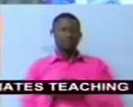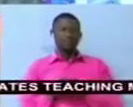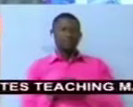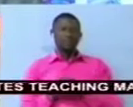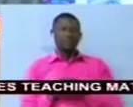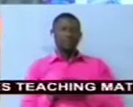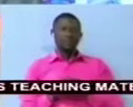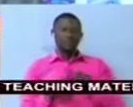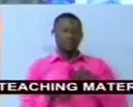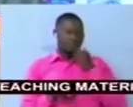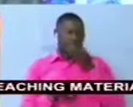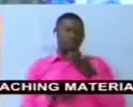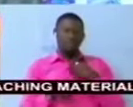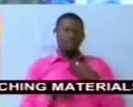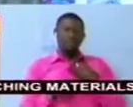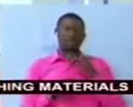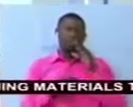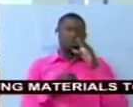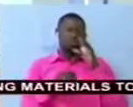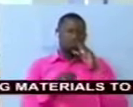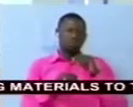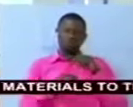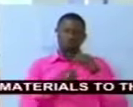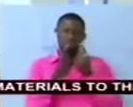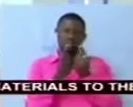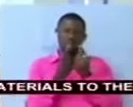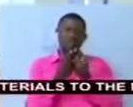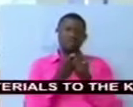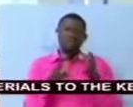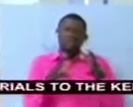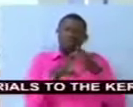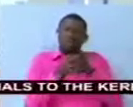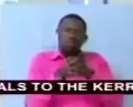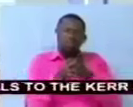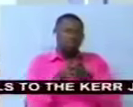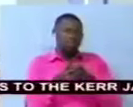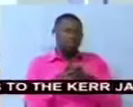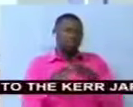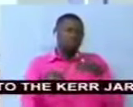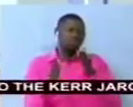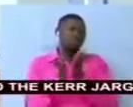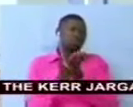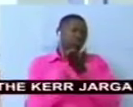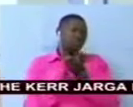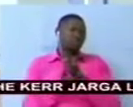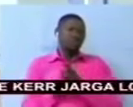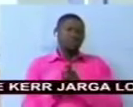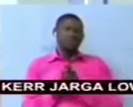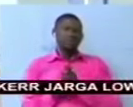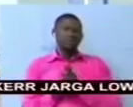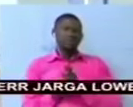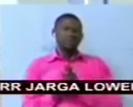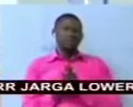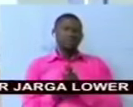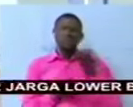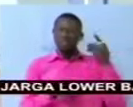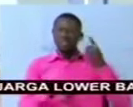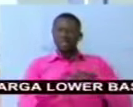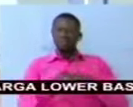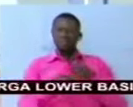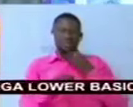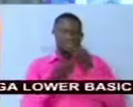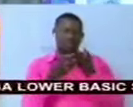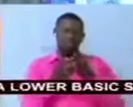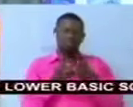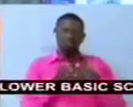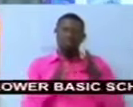with conspiracy. At what stage were you charged with conspiracy? Man jamono lañ la tuumal lolu. Moy biñ nekké ci